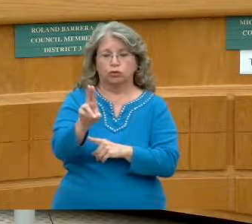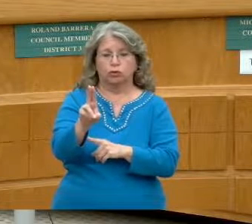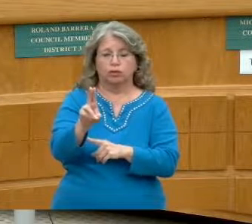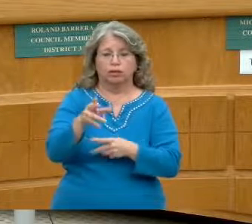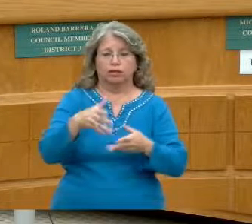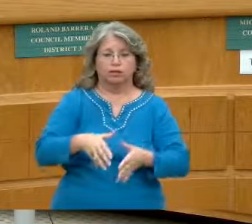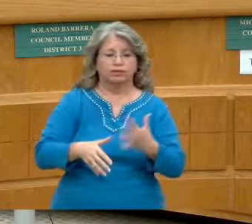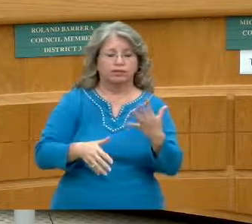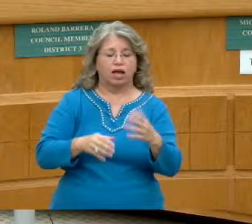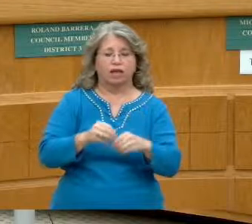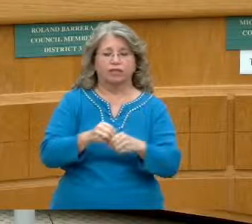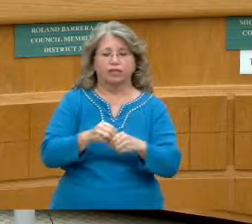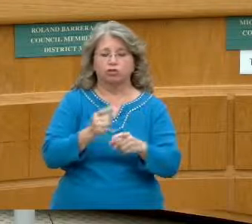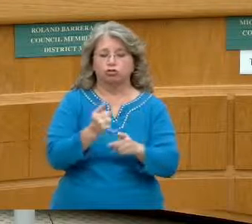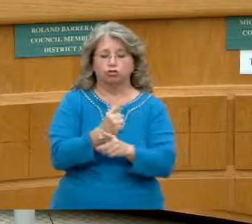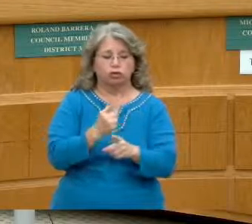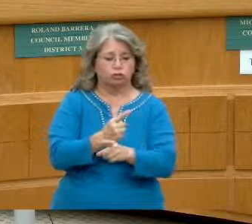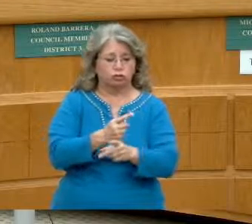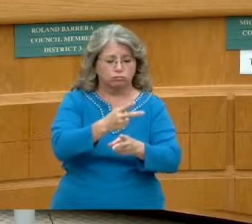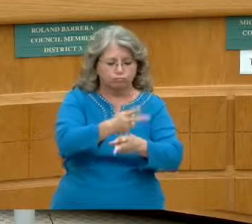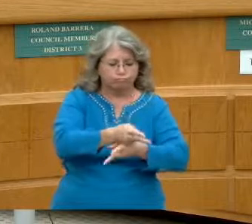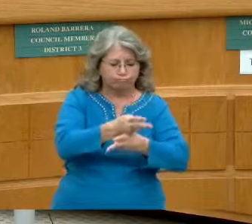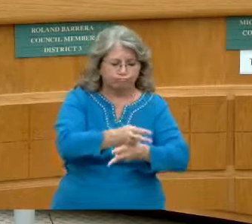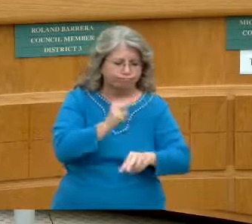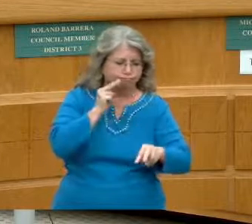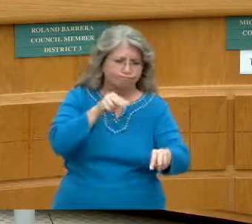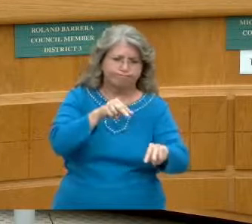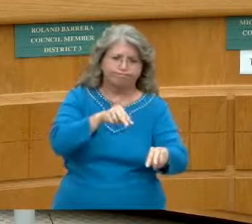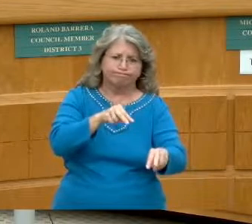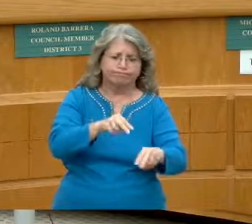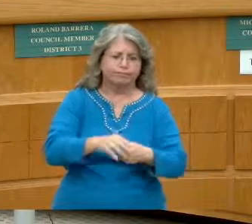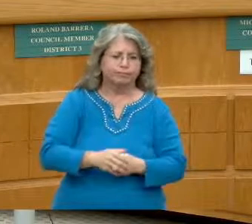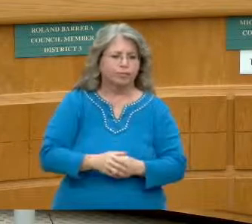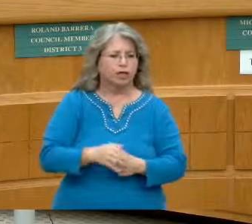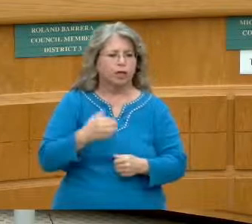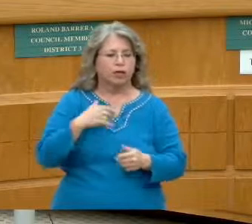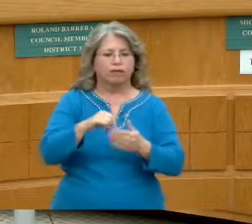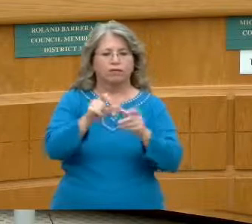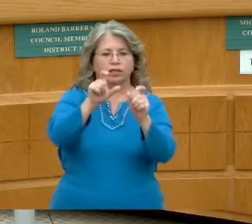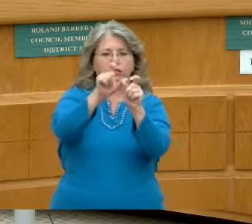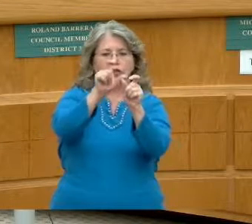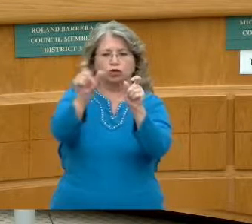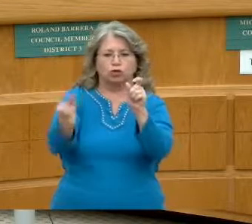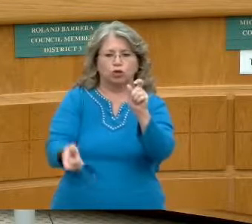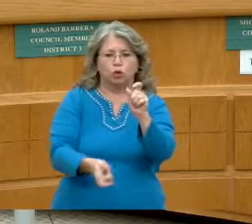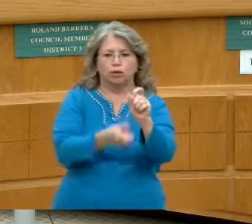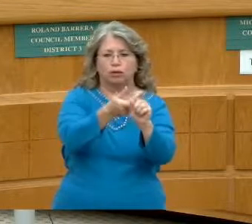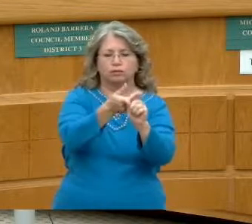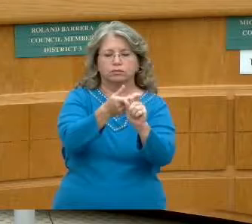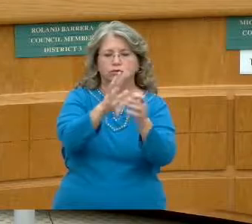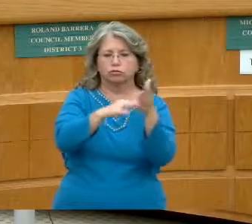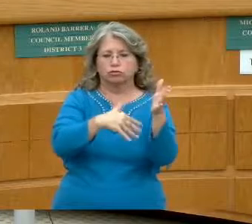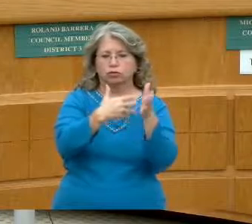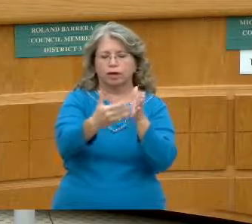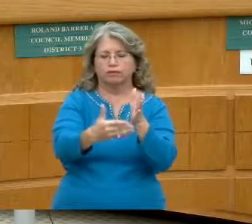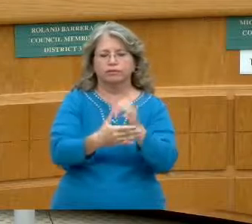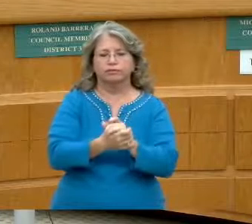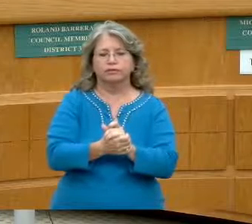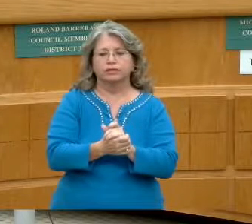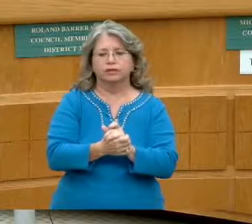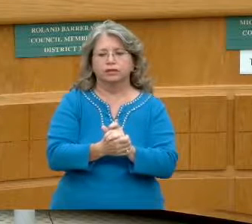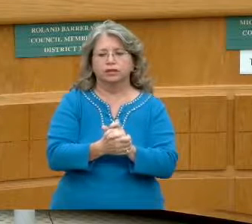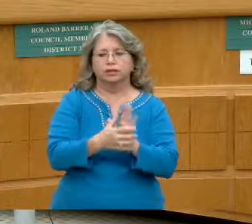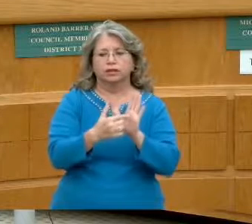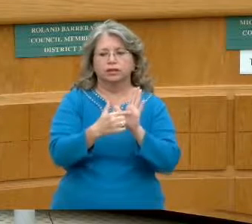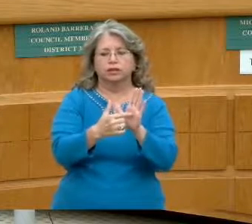care. And then we have our donut here that shows the, by slices, the confirmed active cases and